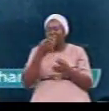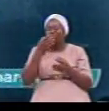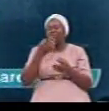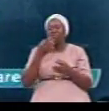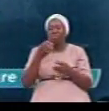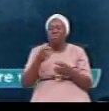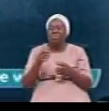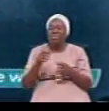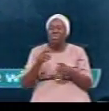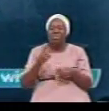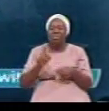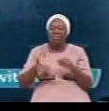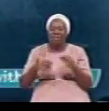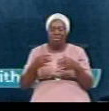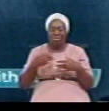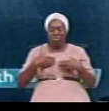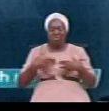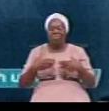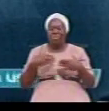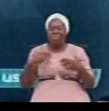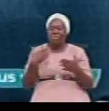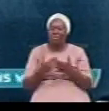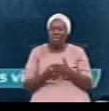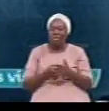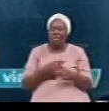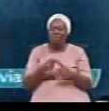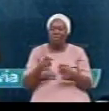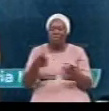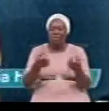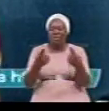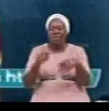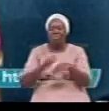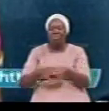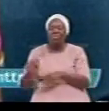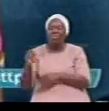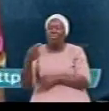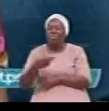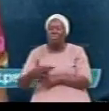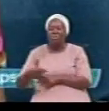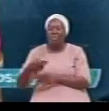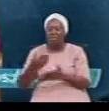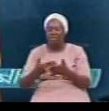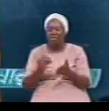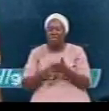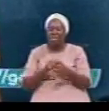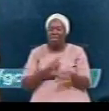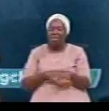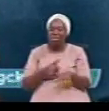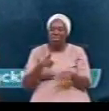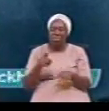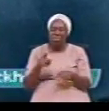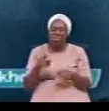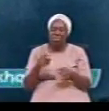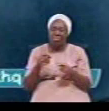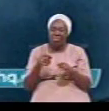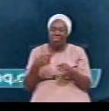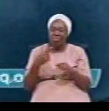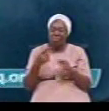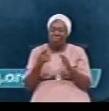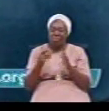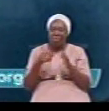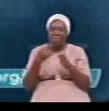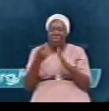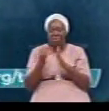nose and I was failing to breathe. So when we came on Thursday, before that, I'd already listed what I wanted God to do for